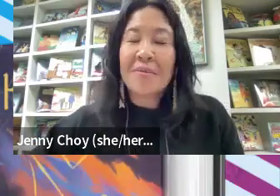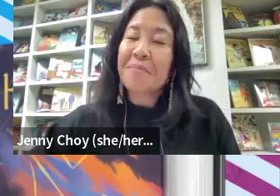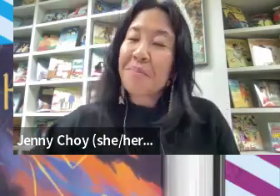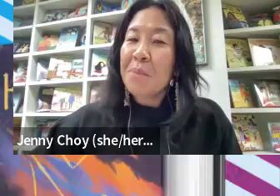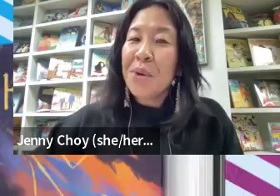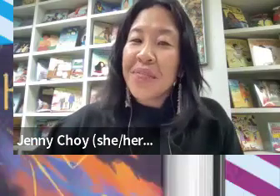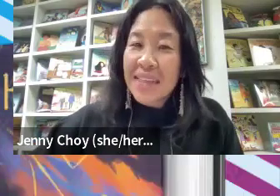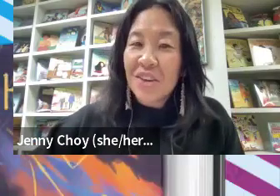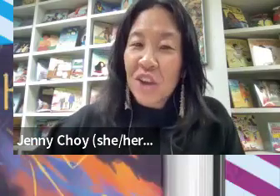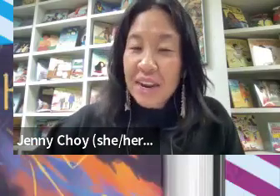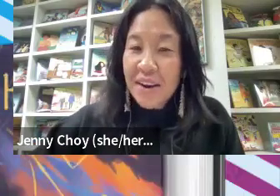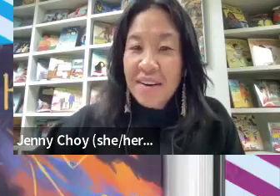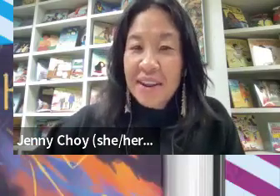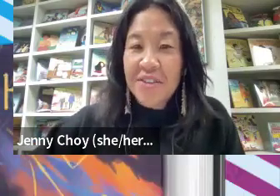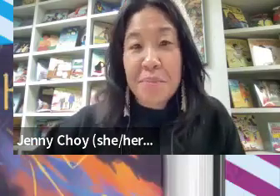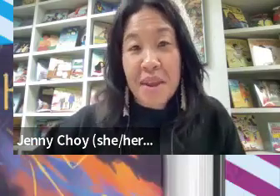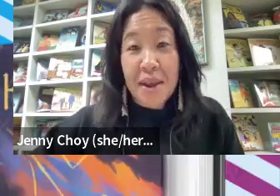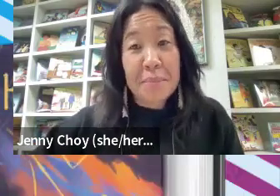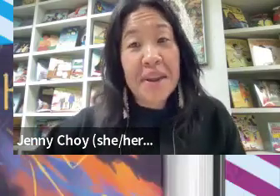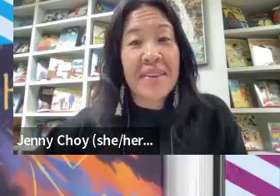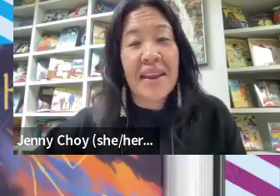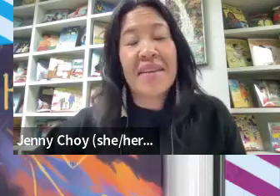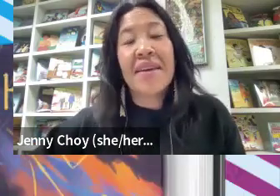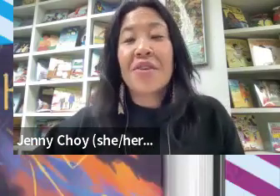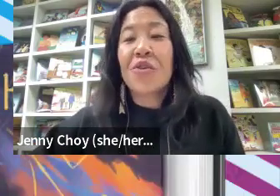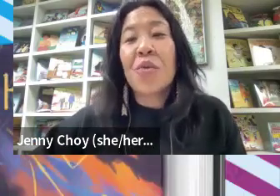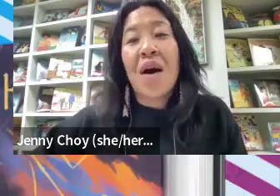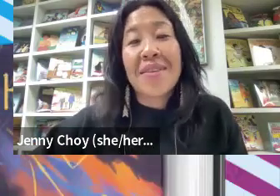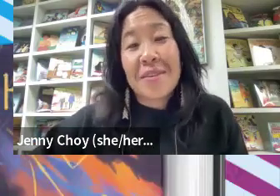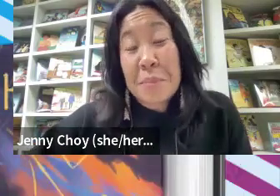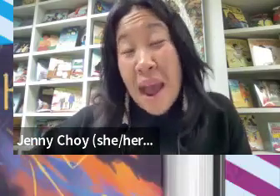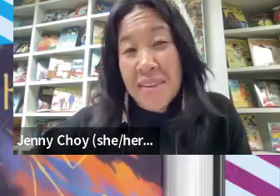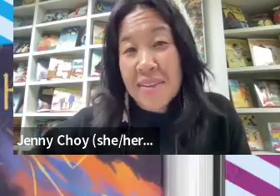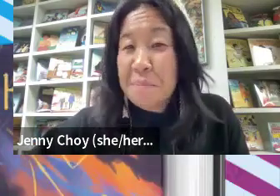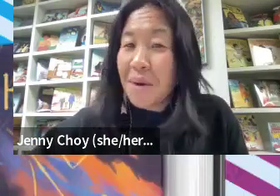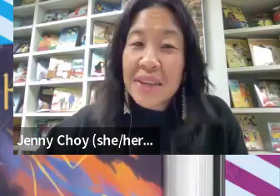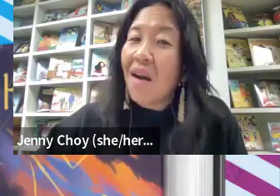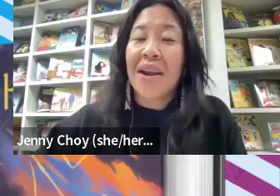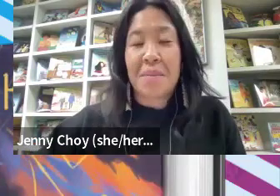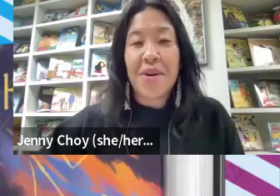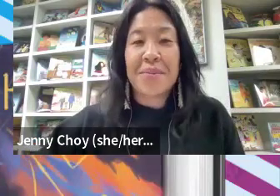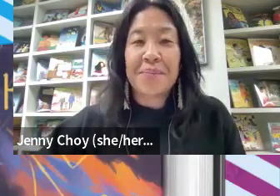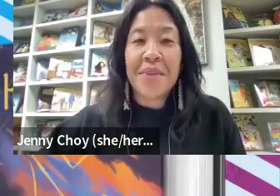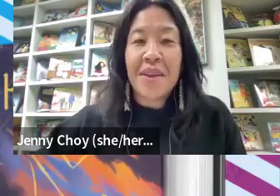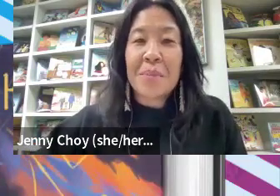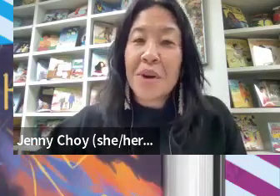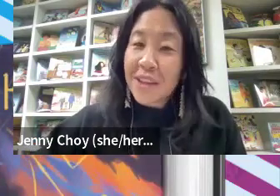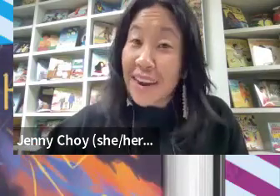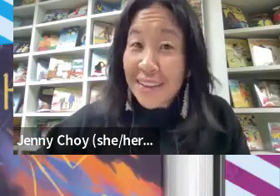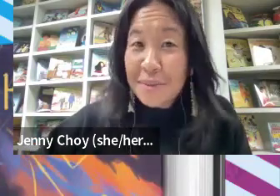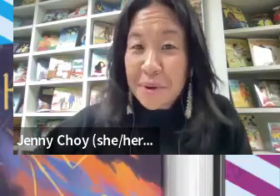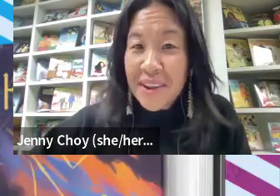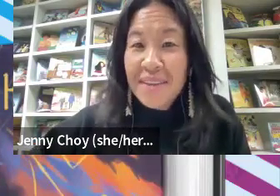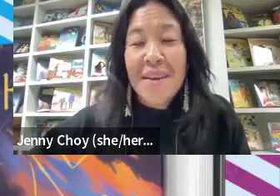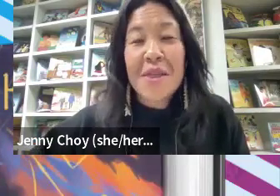hard. But with Layla shunning her heritage and Bianca embracing it, the two walk disparate paths and barely talk anymore. But on